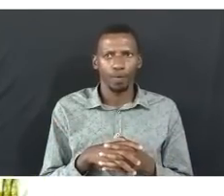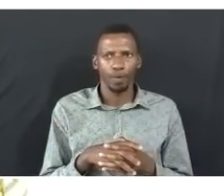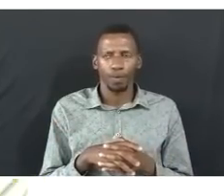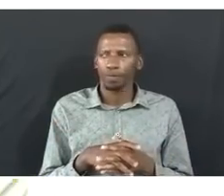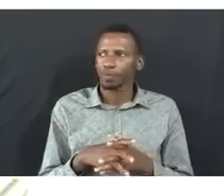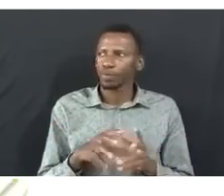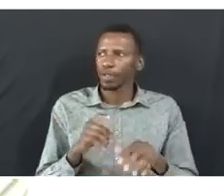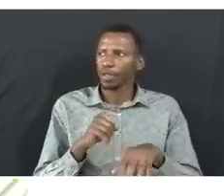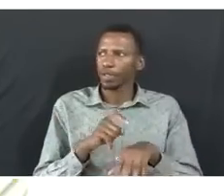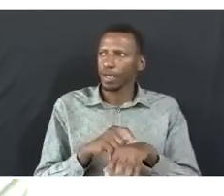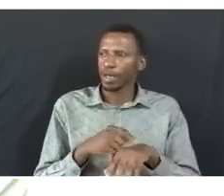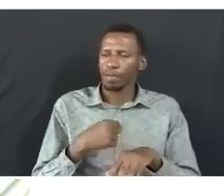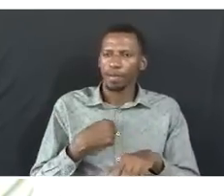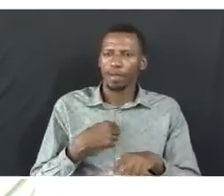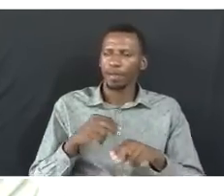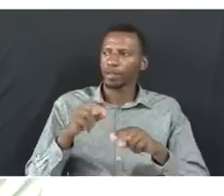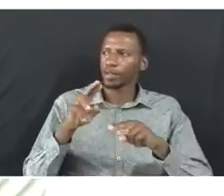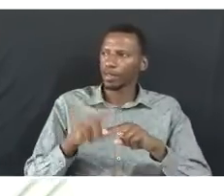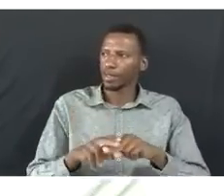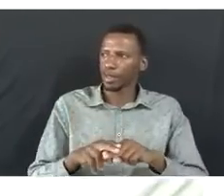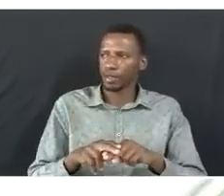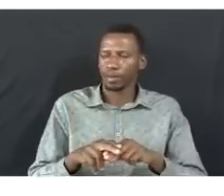When I was seated with this